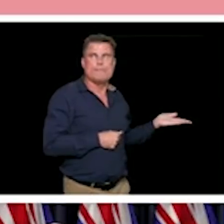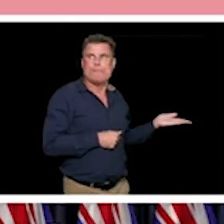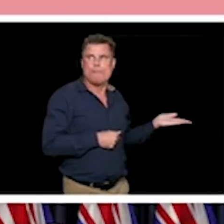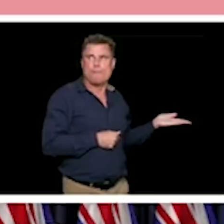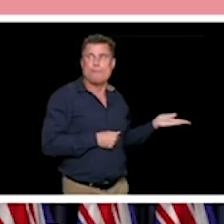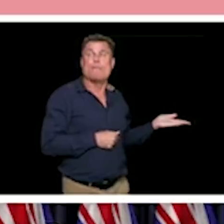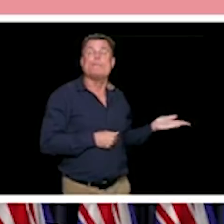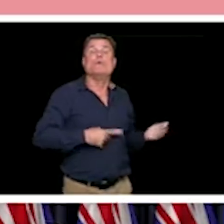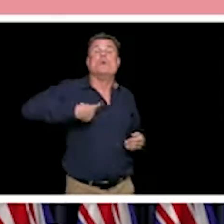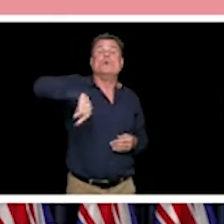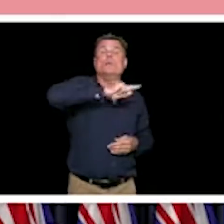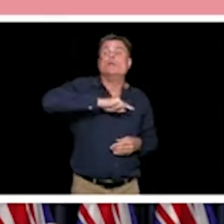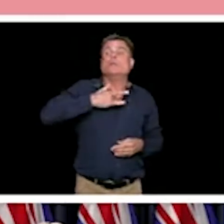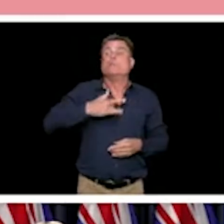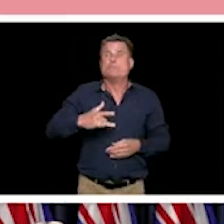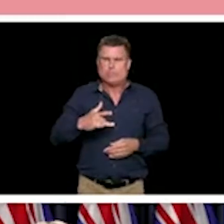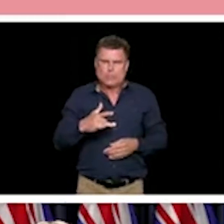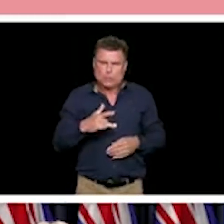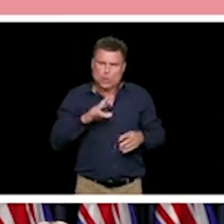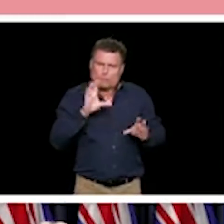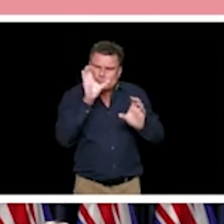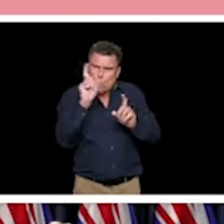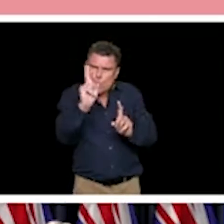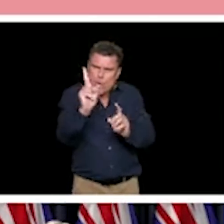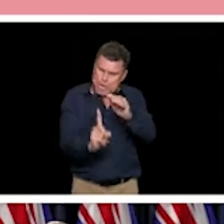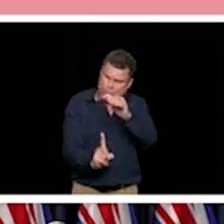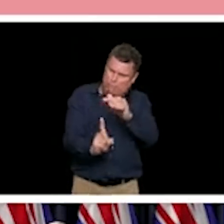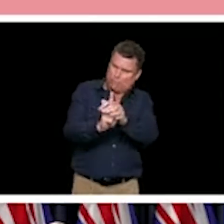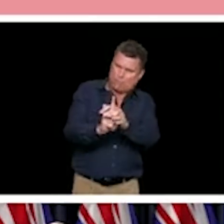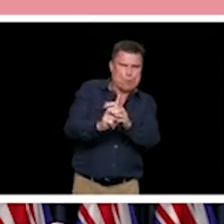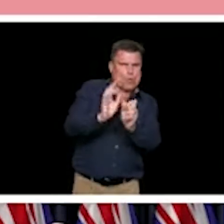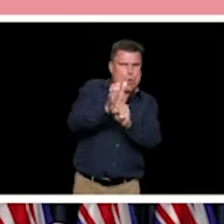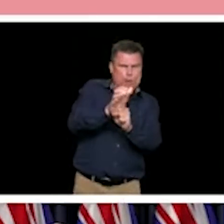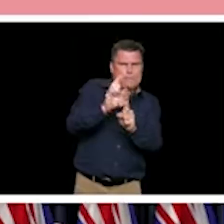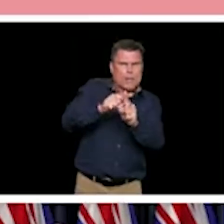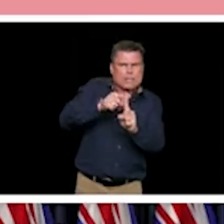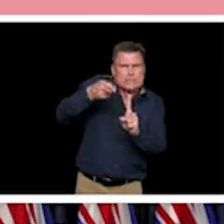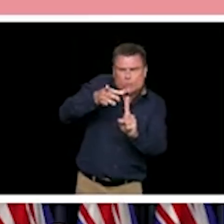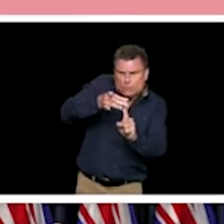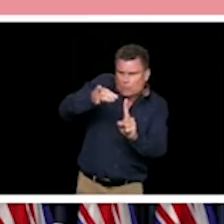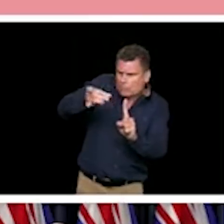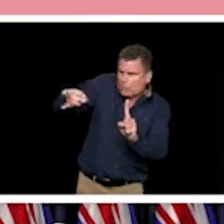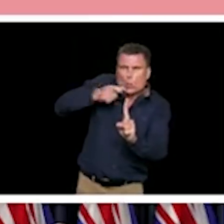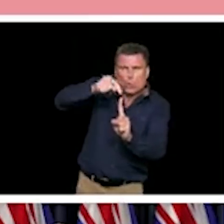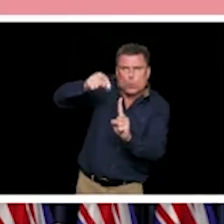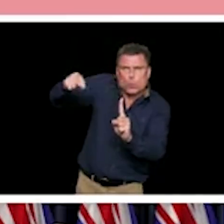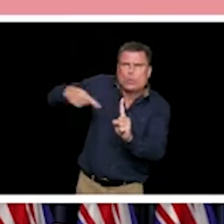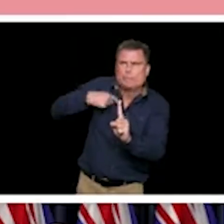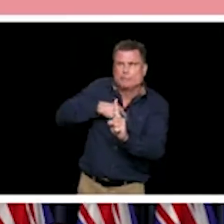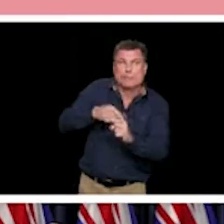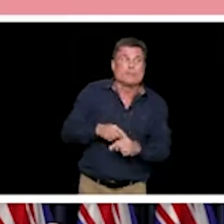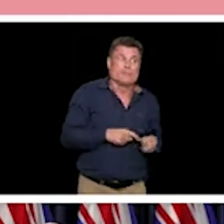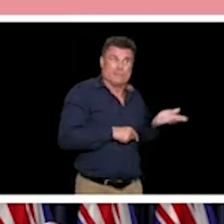when we do these case investigations, and we also look at where people have been exposed. And so this